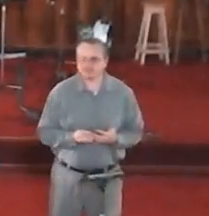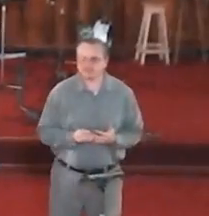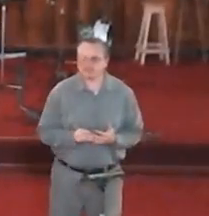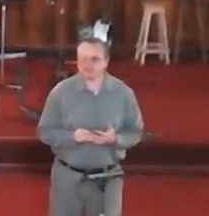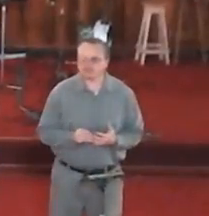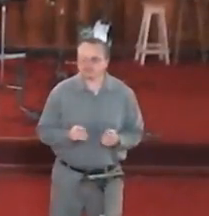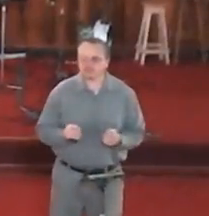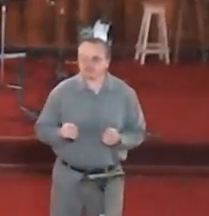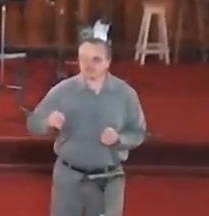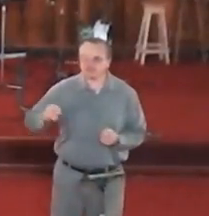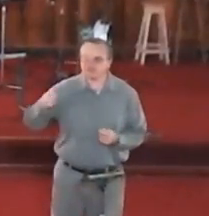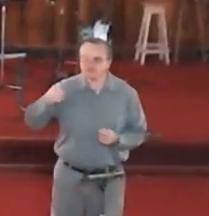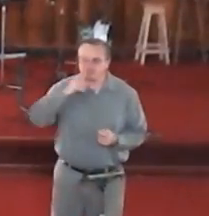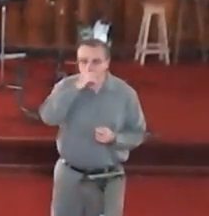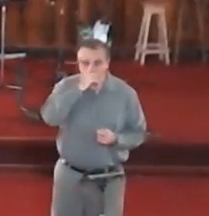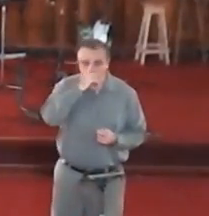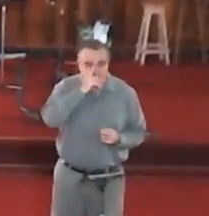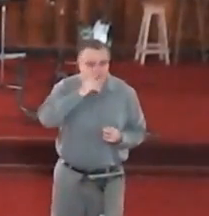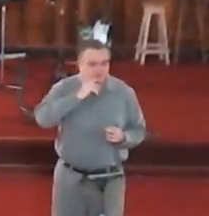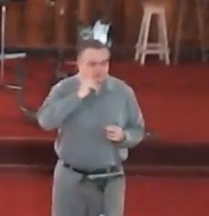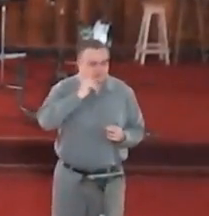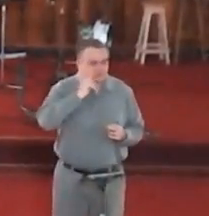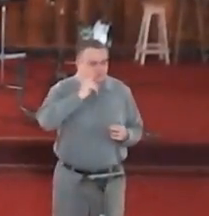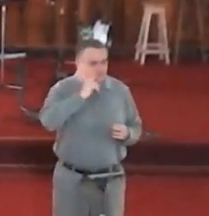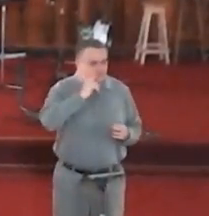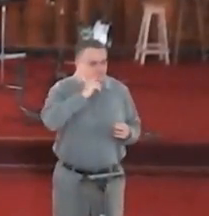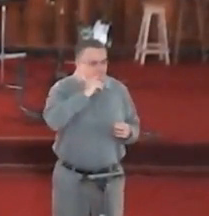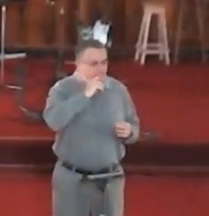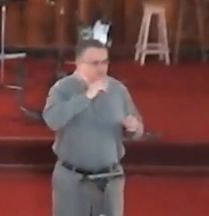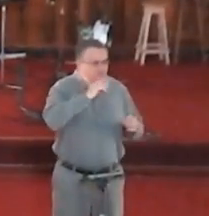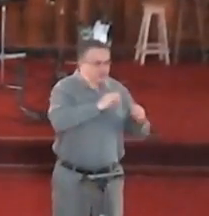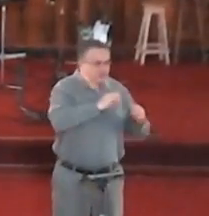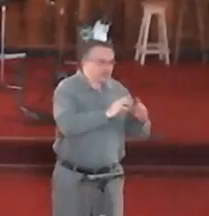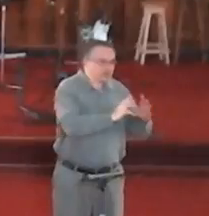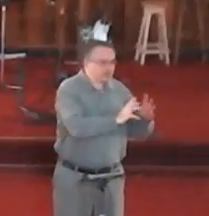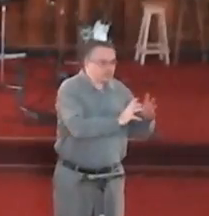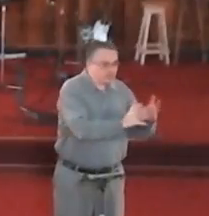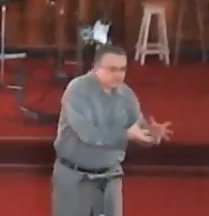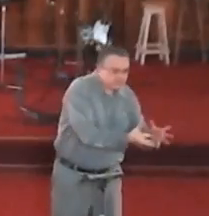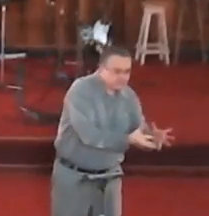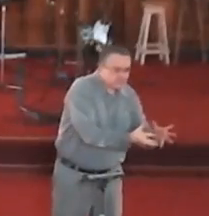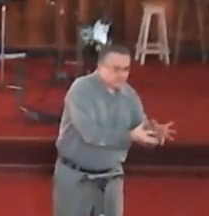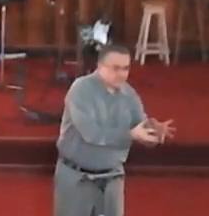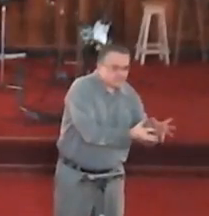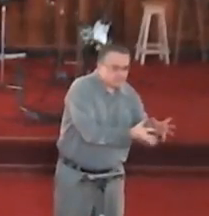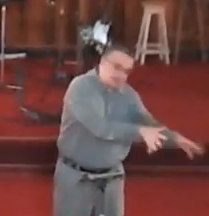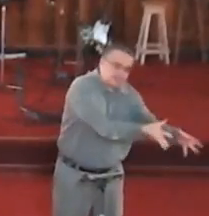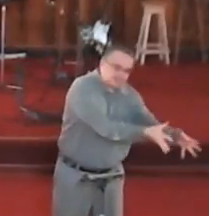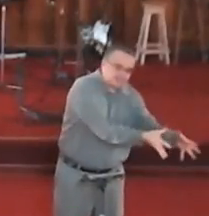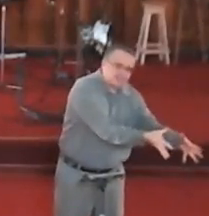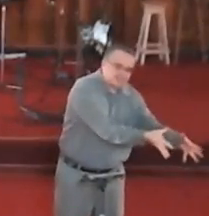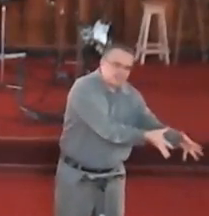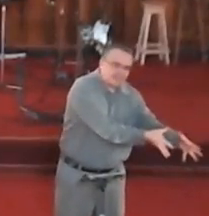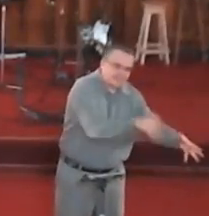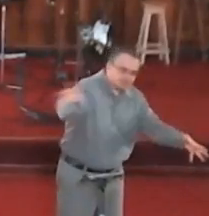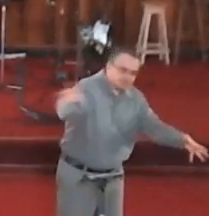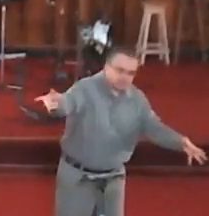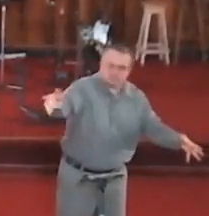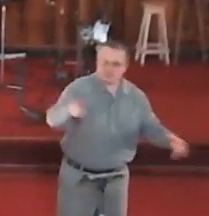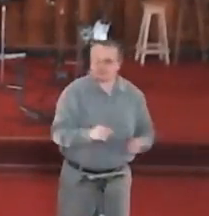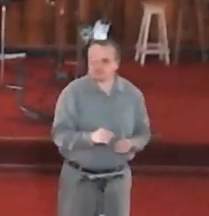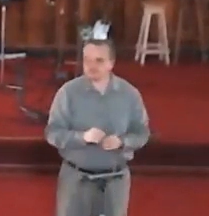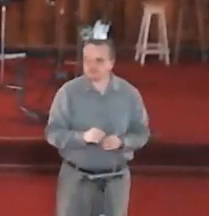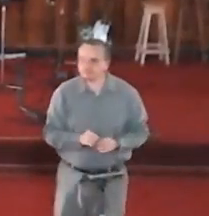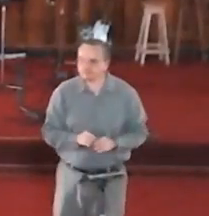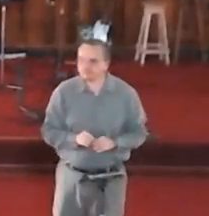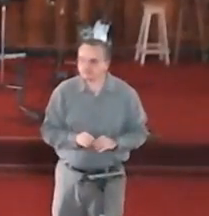insult anymore. Today we're called Christians and we are Christians and we're proud of it. Pero eran personas que parecían a Jesús.